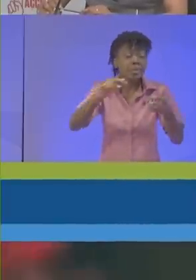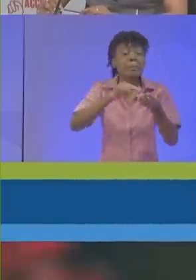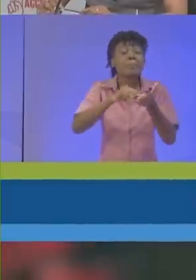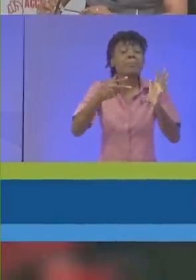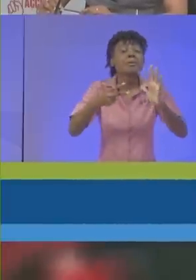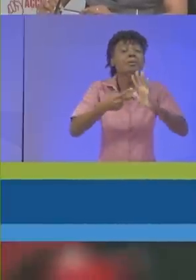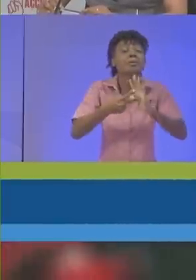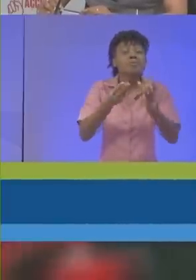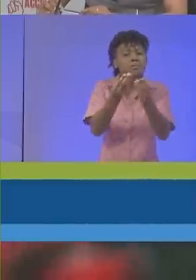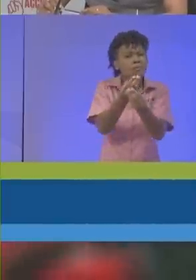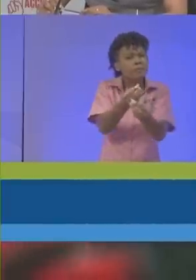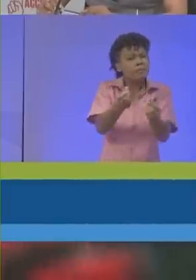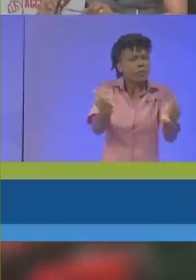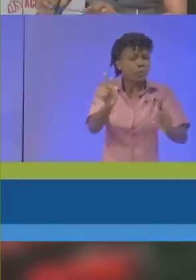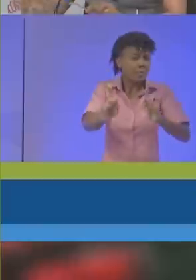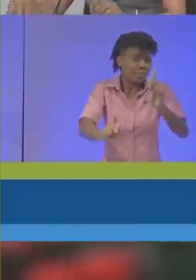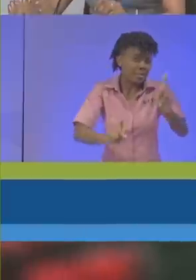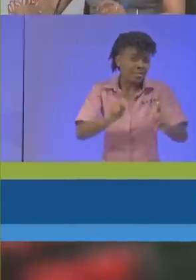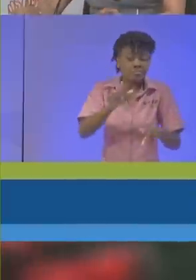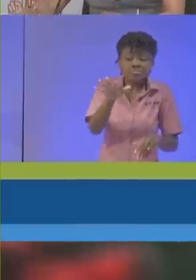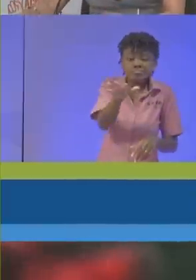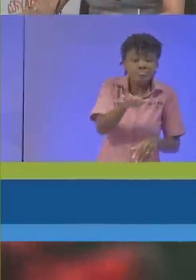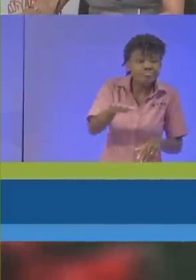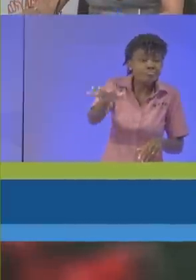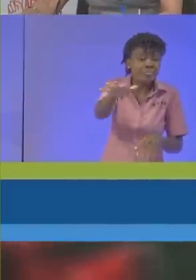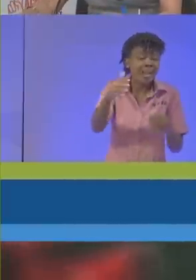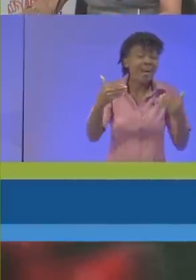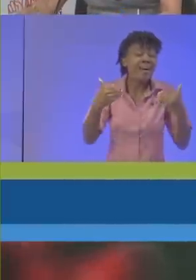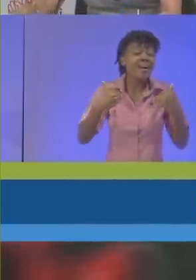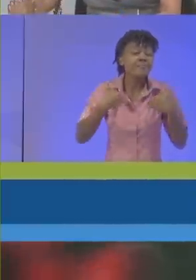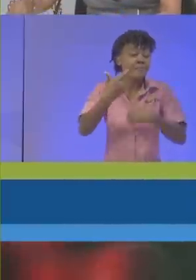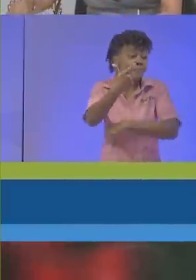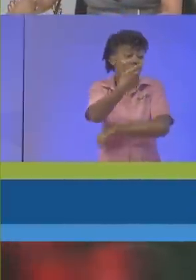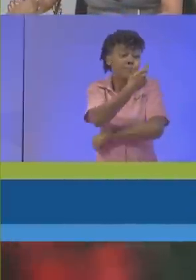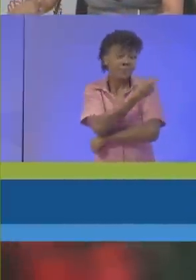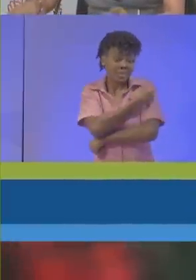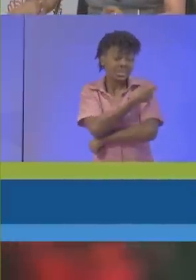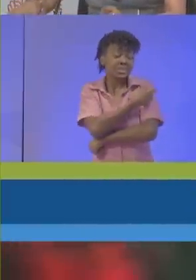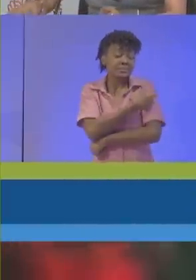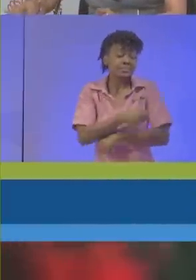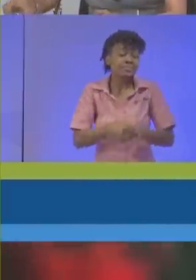vaccine is under 90%. Next slide, please.